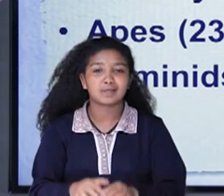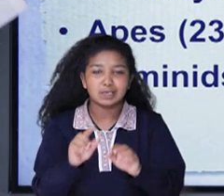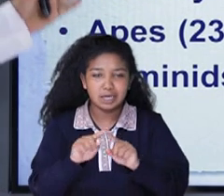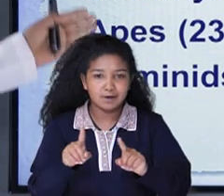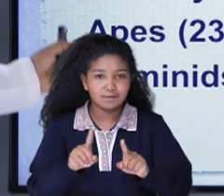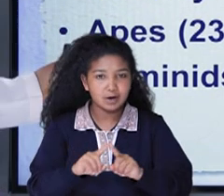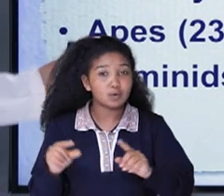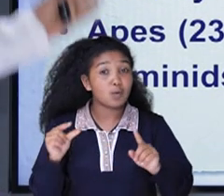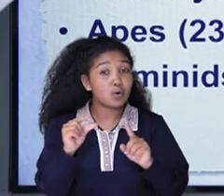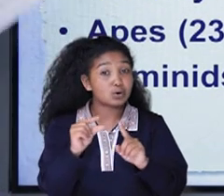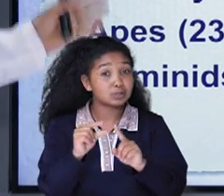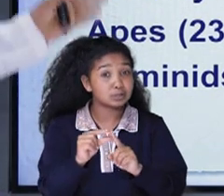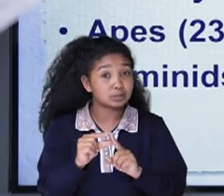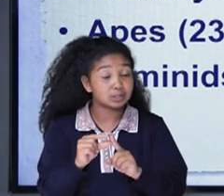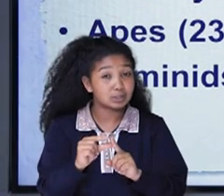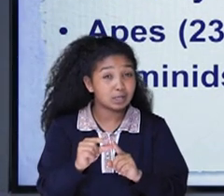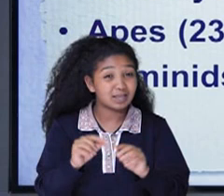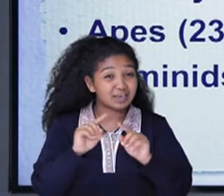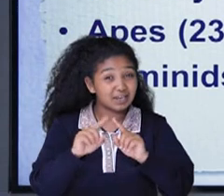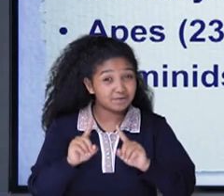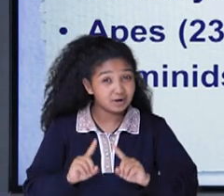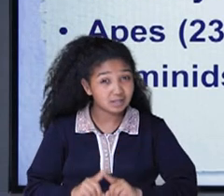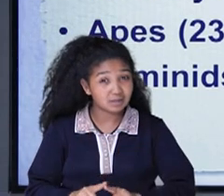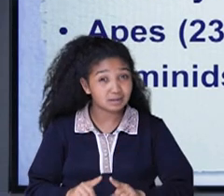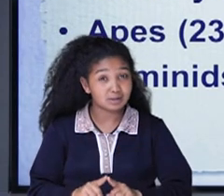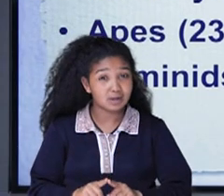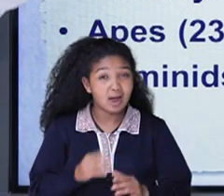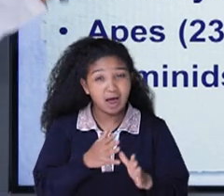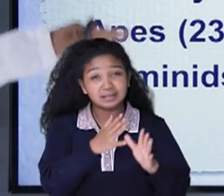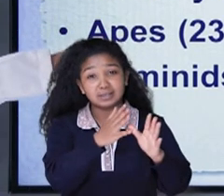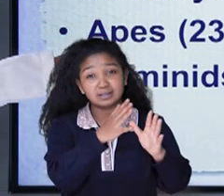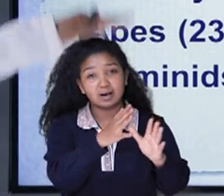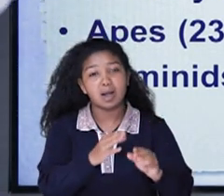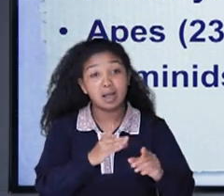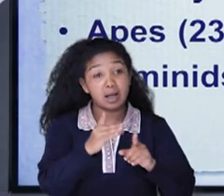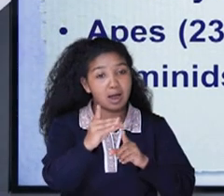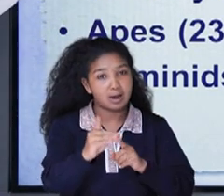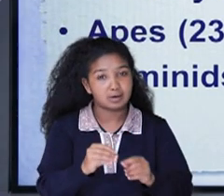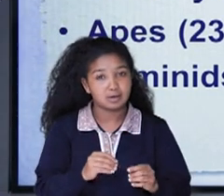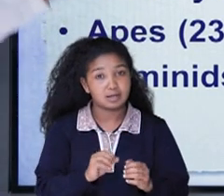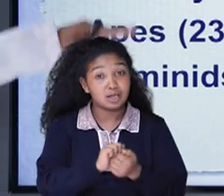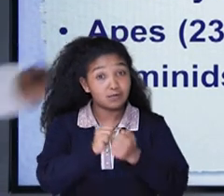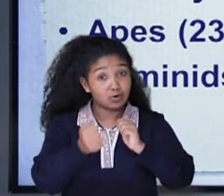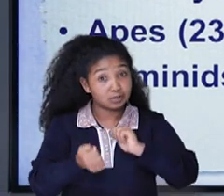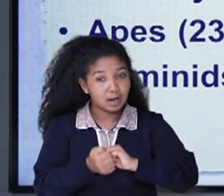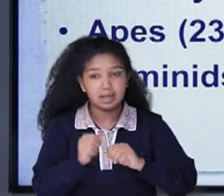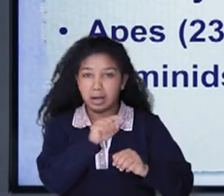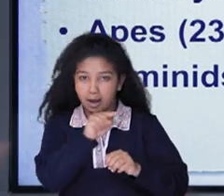different words in evolution, and there are different ancestral line, evolutionary